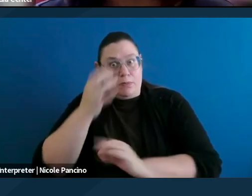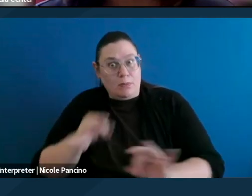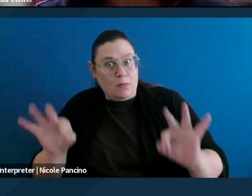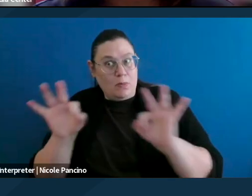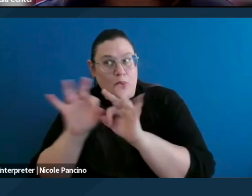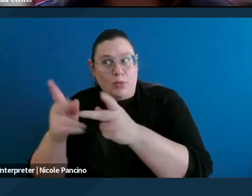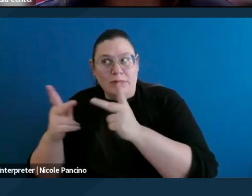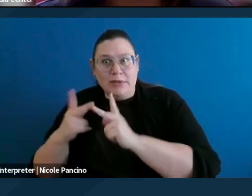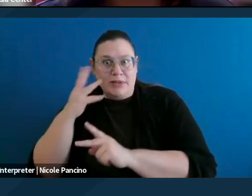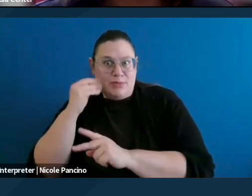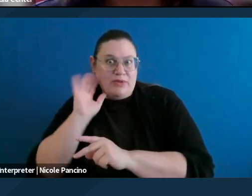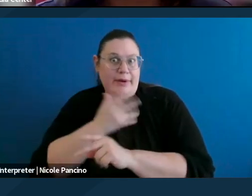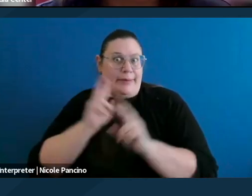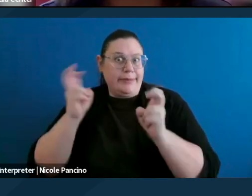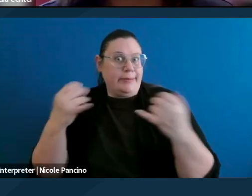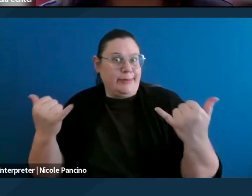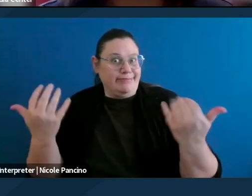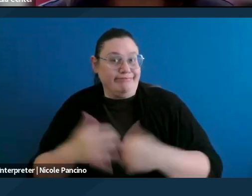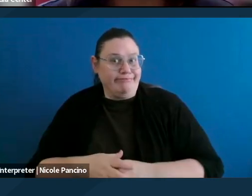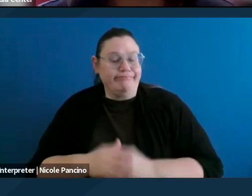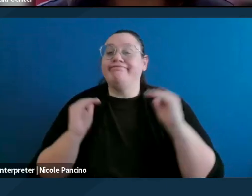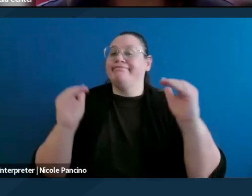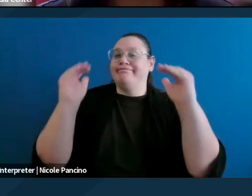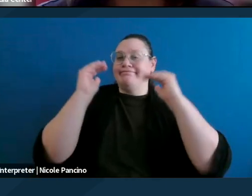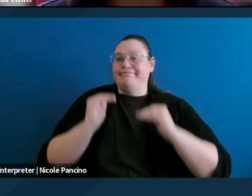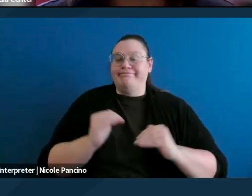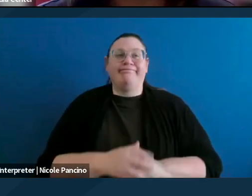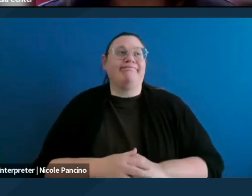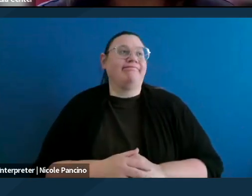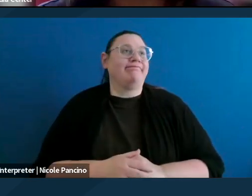today. Next slide.